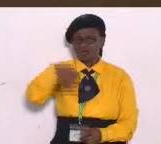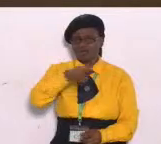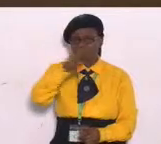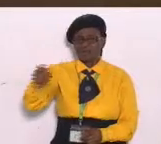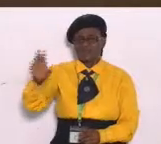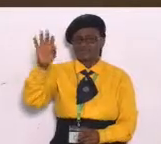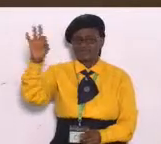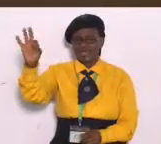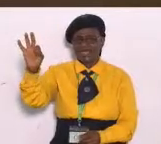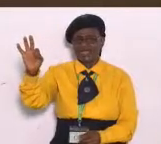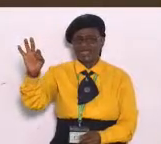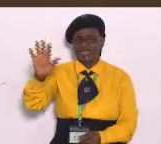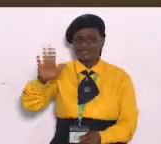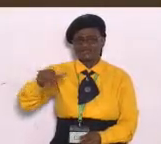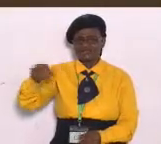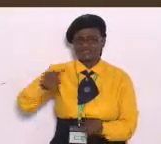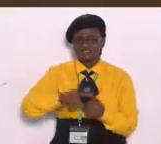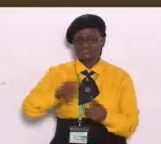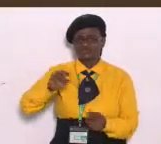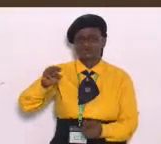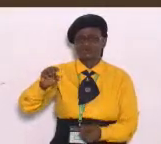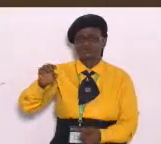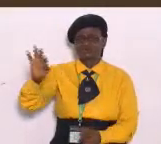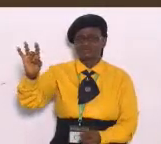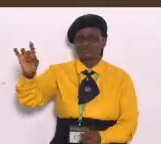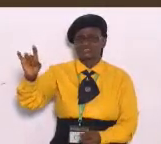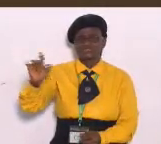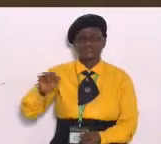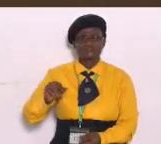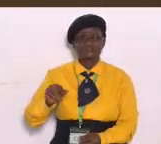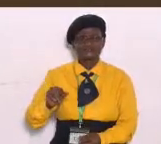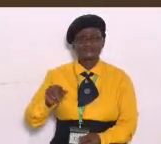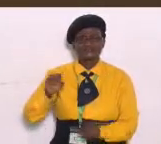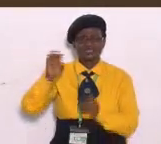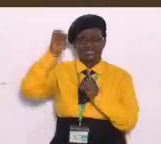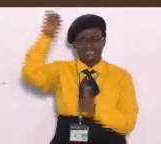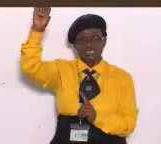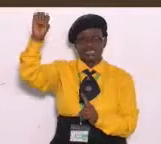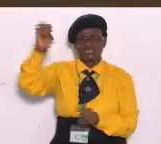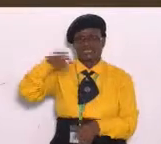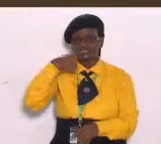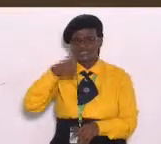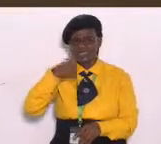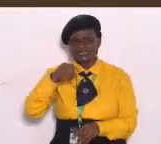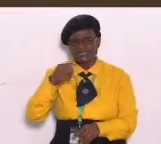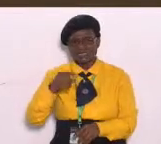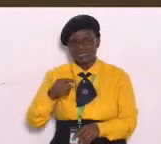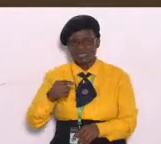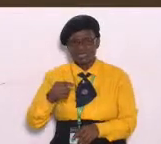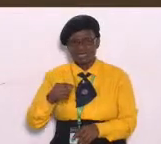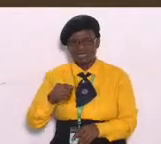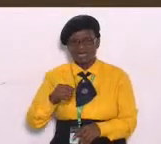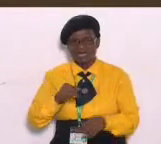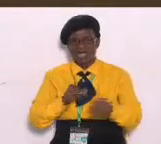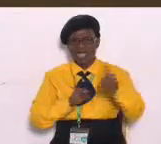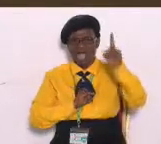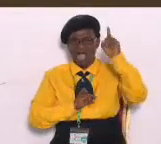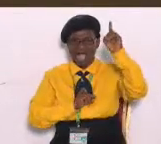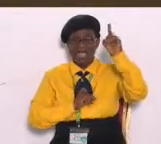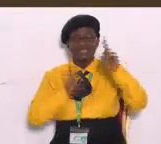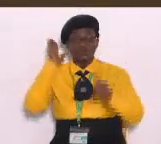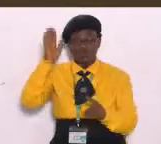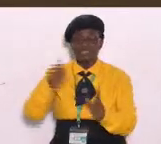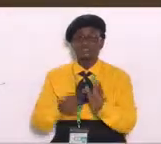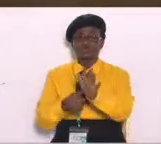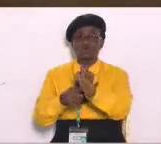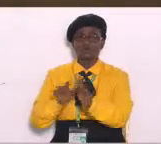9, 15 to 18. He said, I will show mercy to whom I